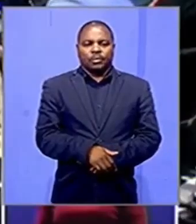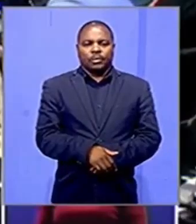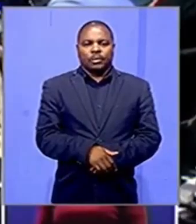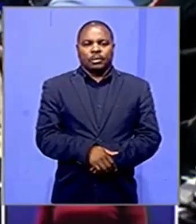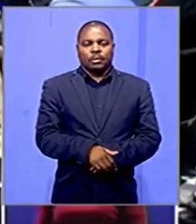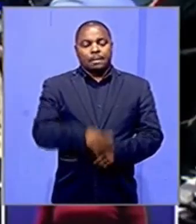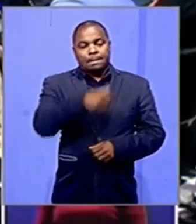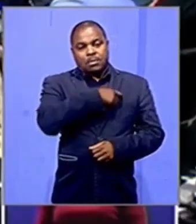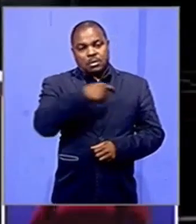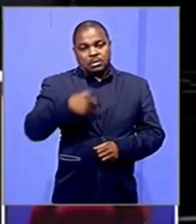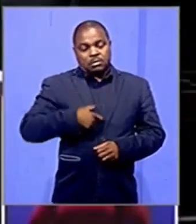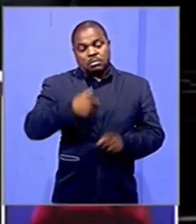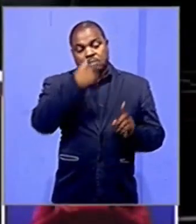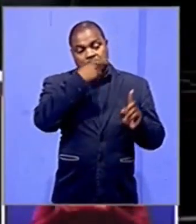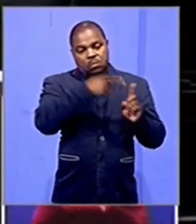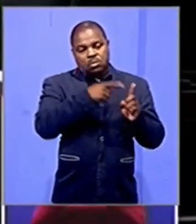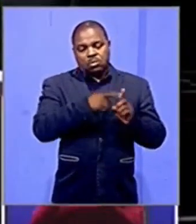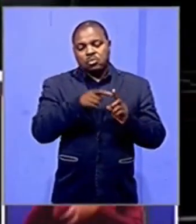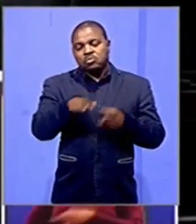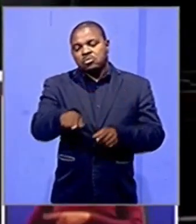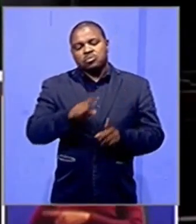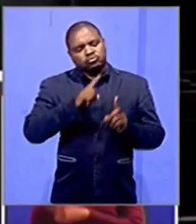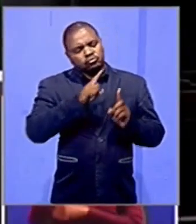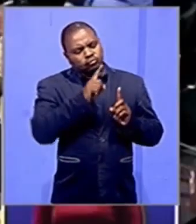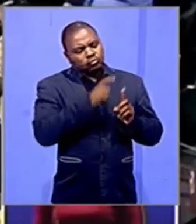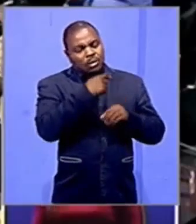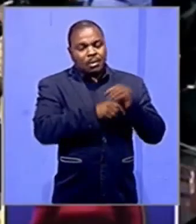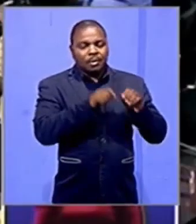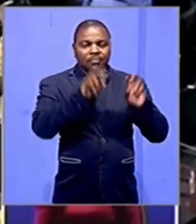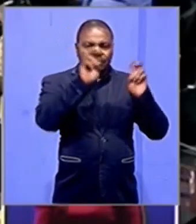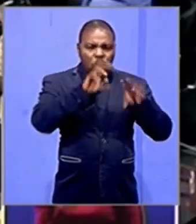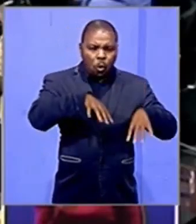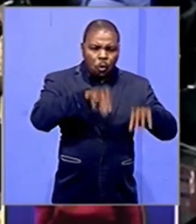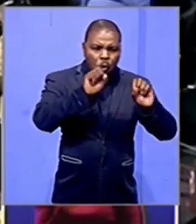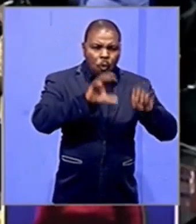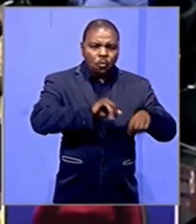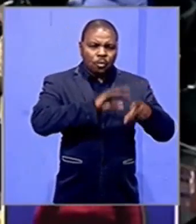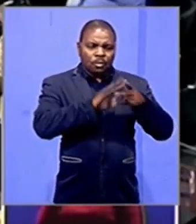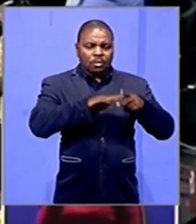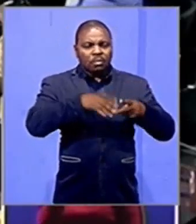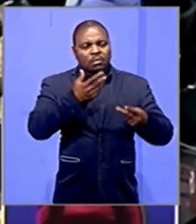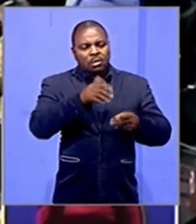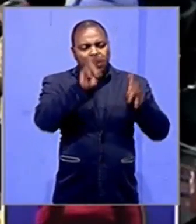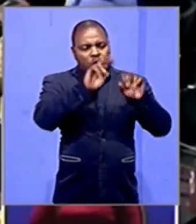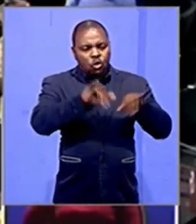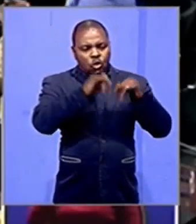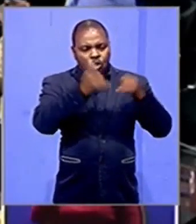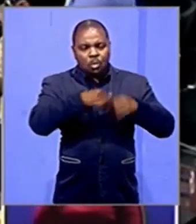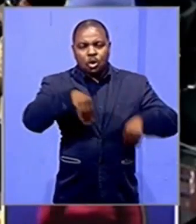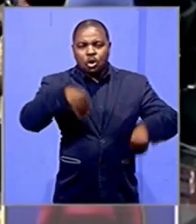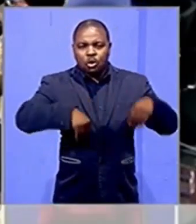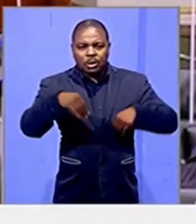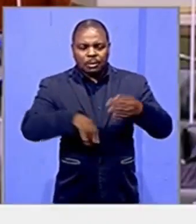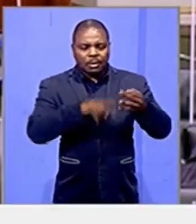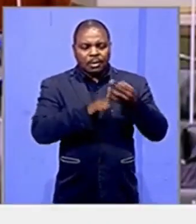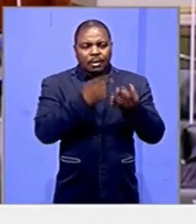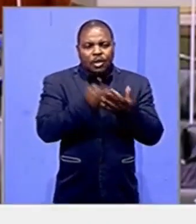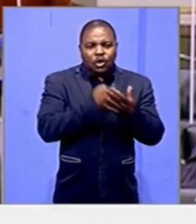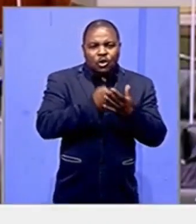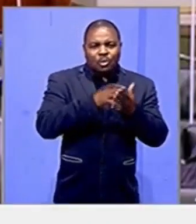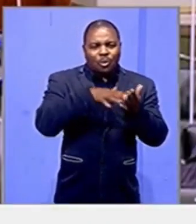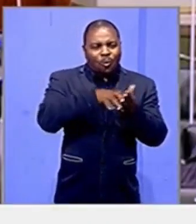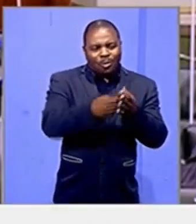Mopresidente Ramaphosa o hlongwe dipotso tse kenyelletsang ya kimollo ya motlakase, ditlaleho tsa bobodu ka hara Eskom le ho fokola ha moruo. So I